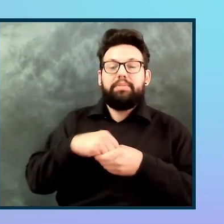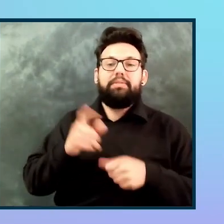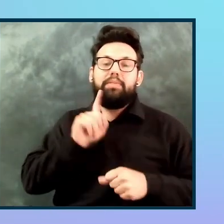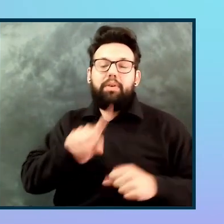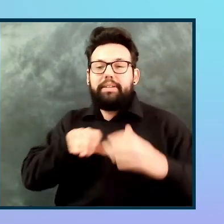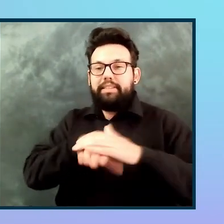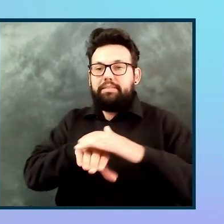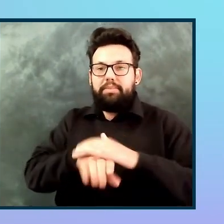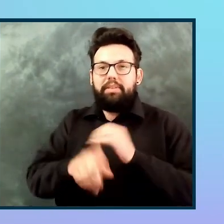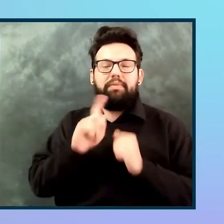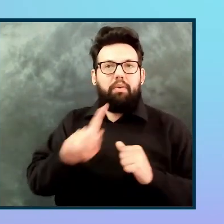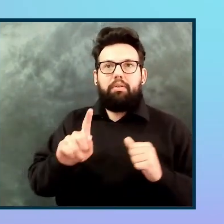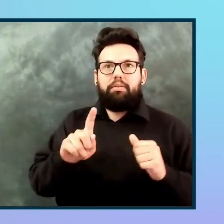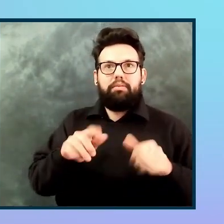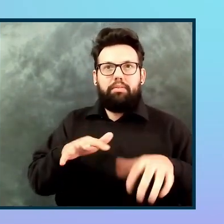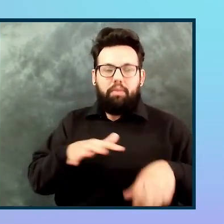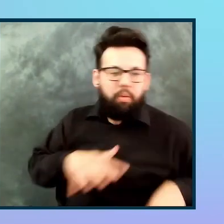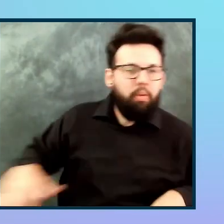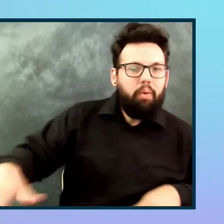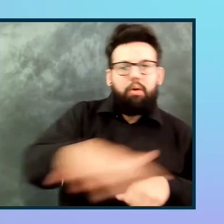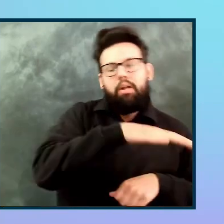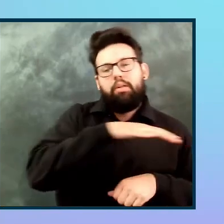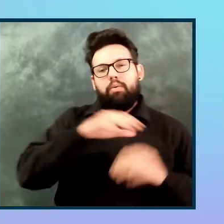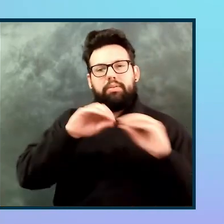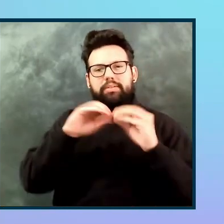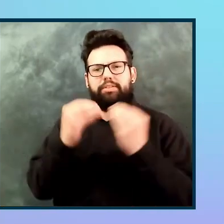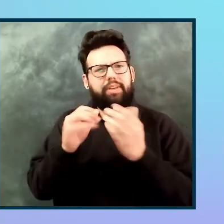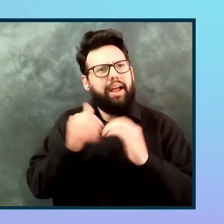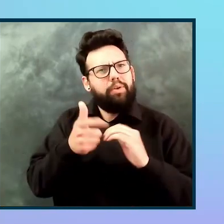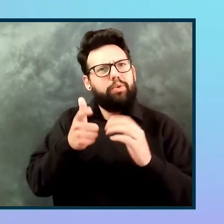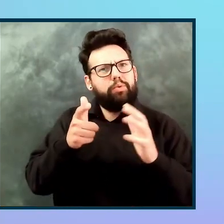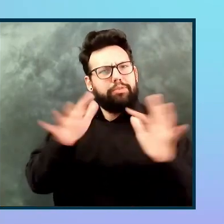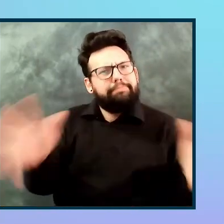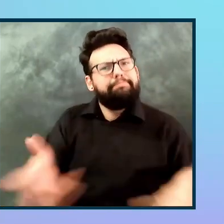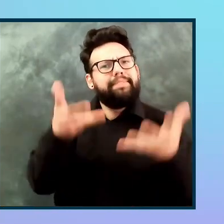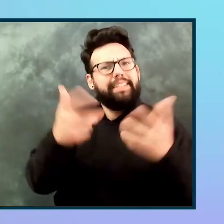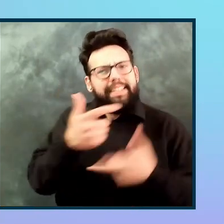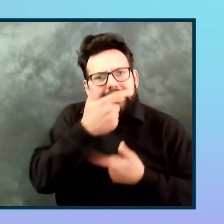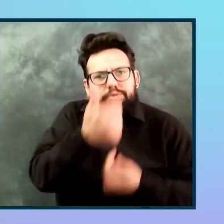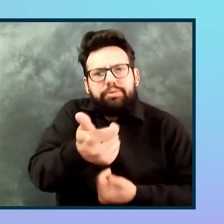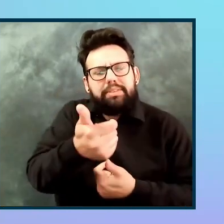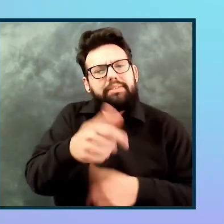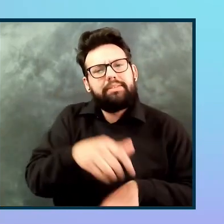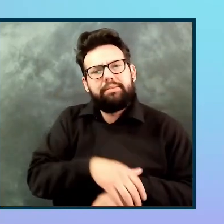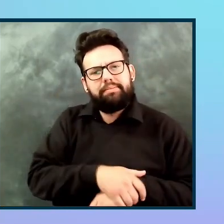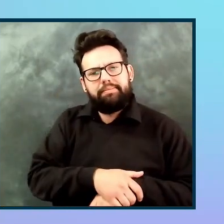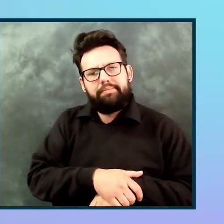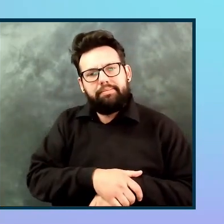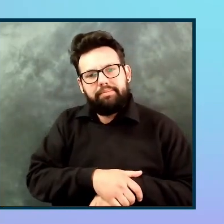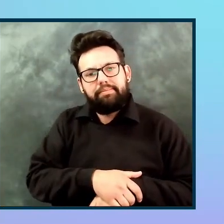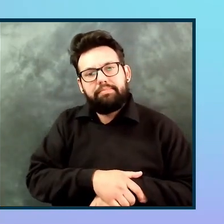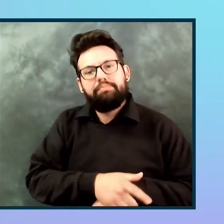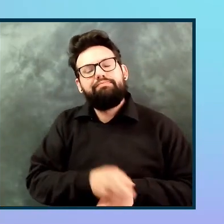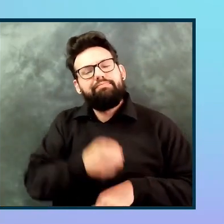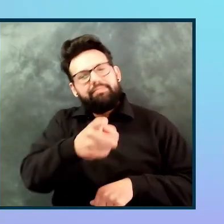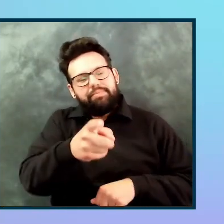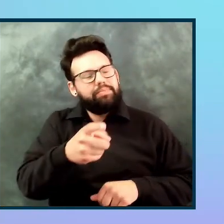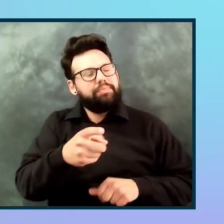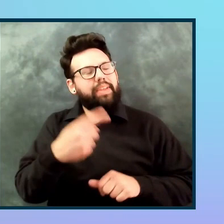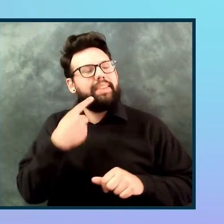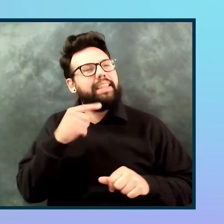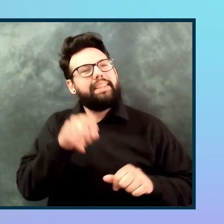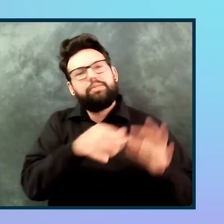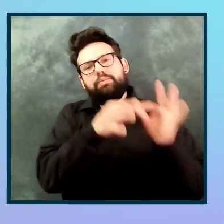an agency? So how do you kind of garner that interest and engagement? Okay. So I think this speaks to the empathy piece of it a little